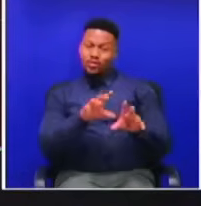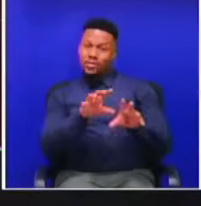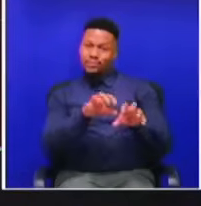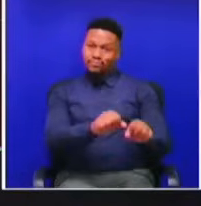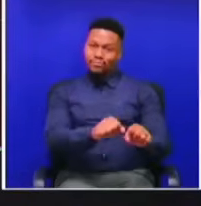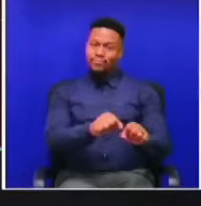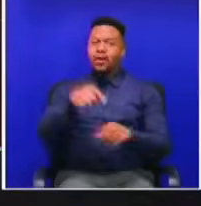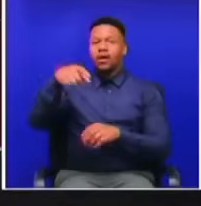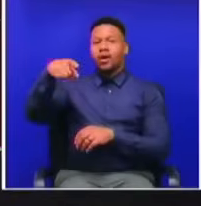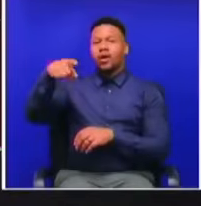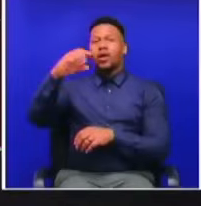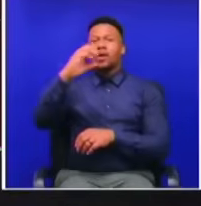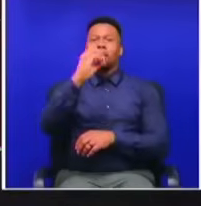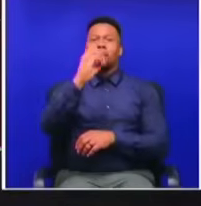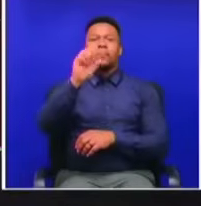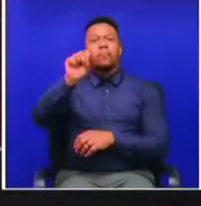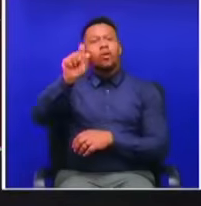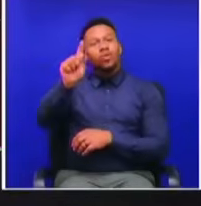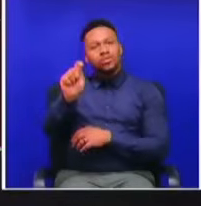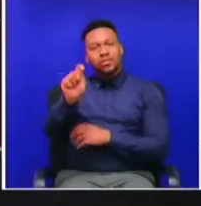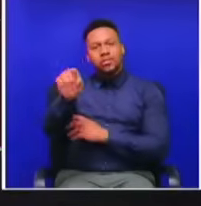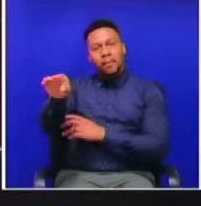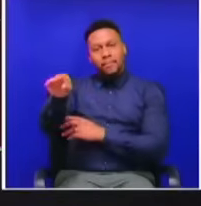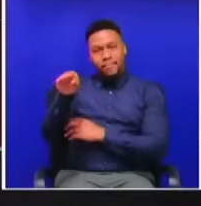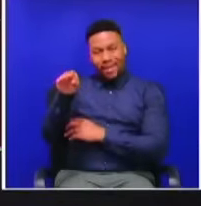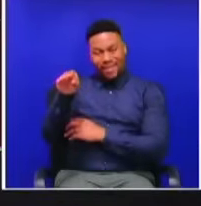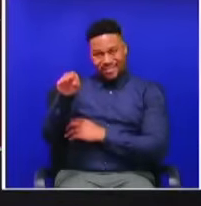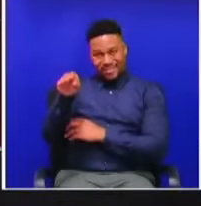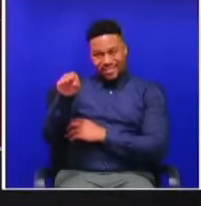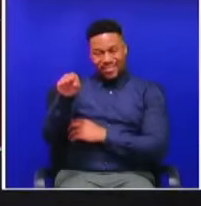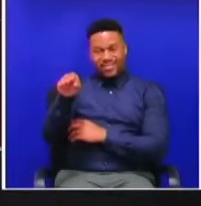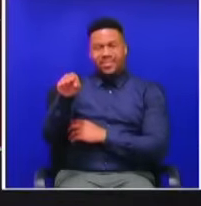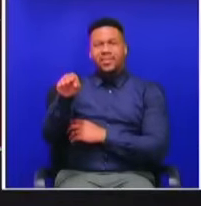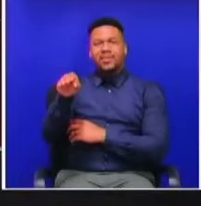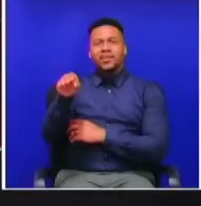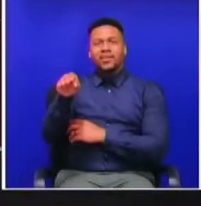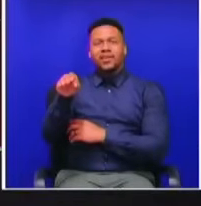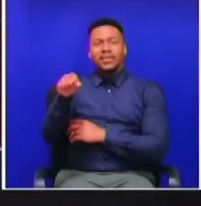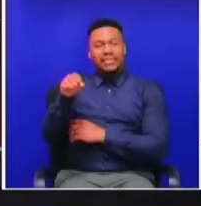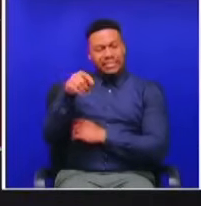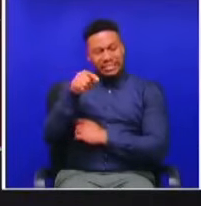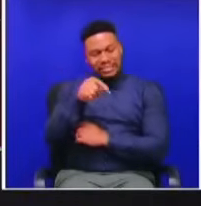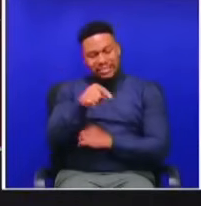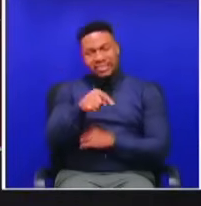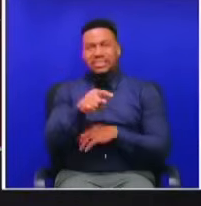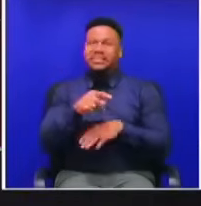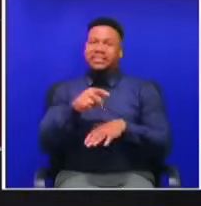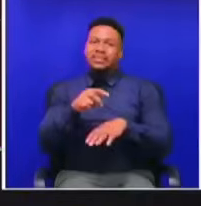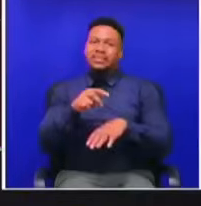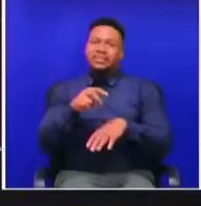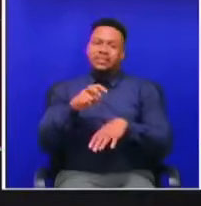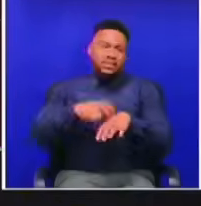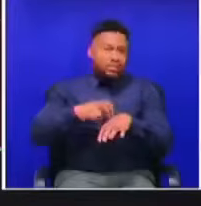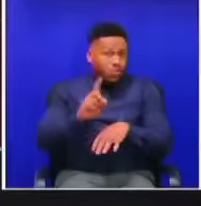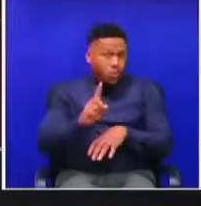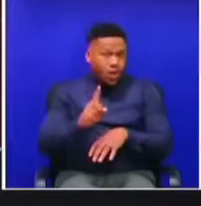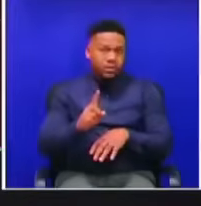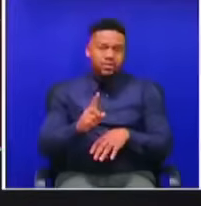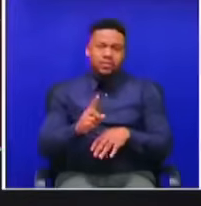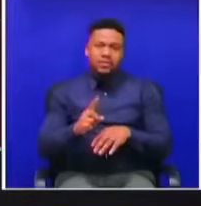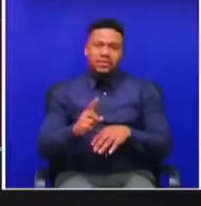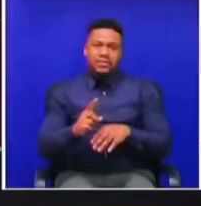is something that needs to be handled with the necessary